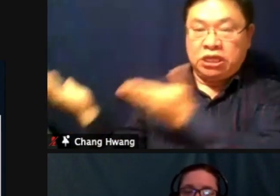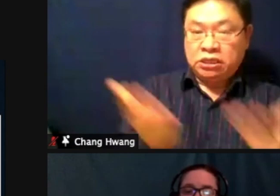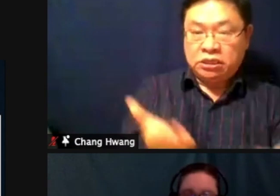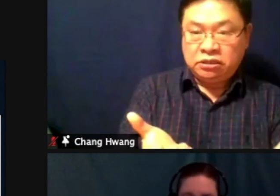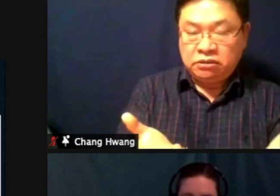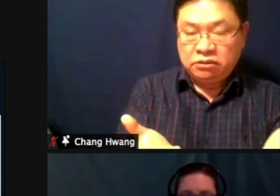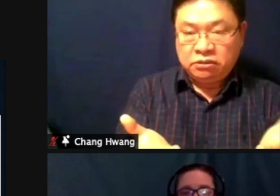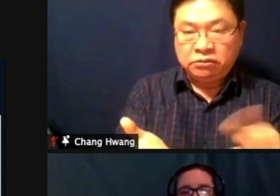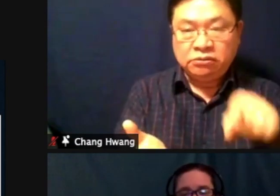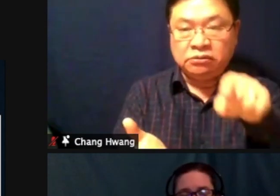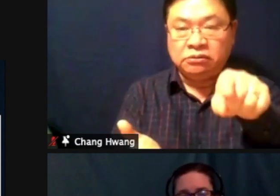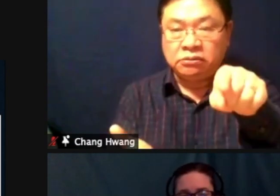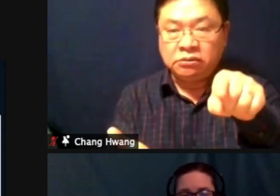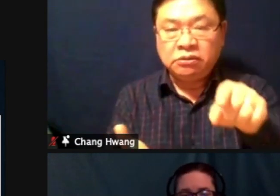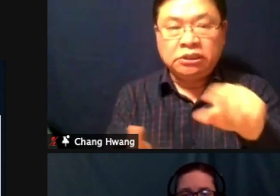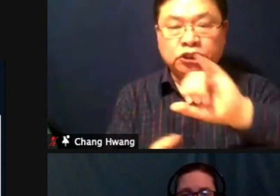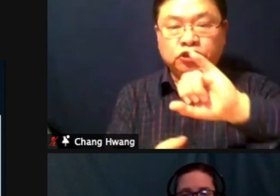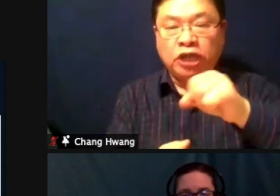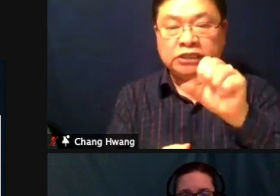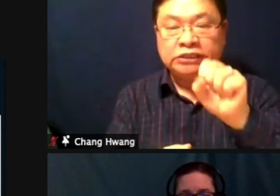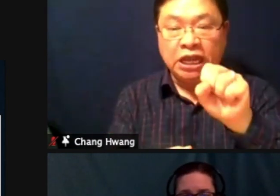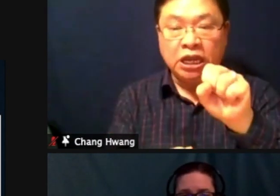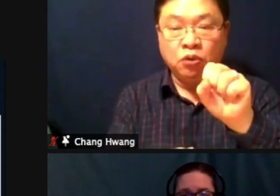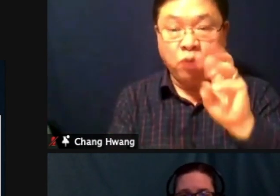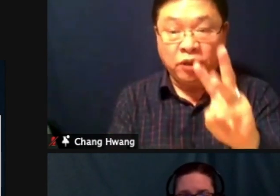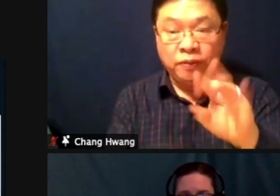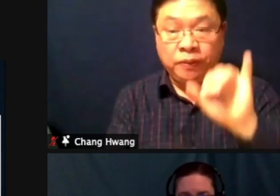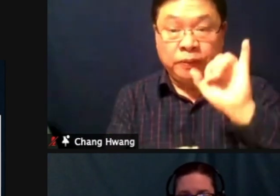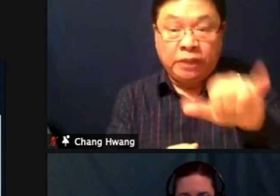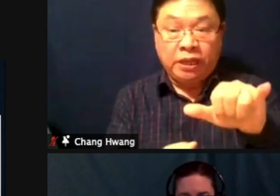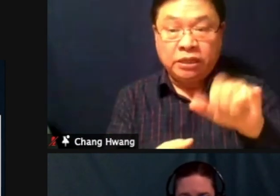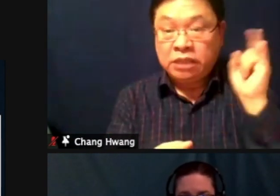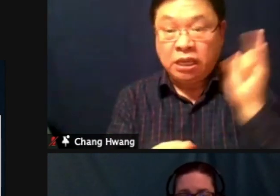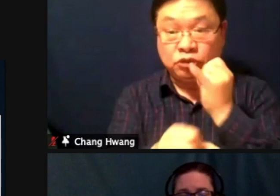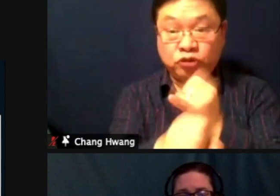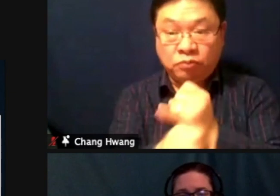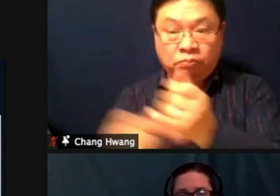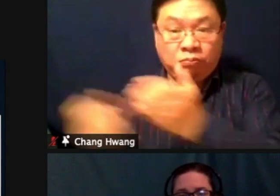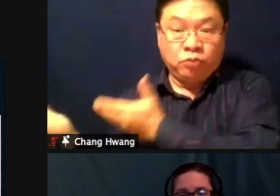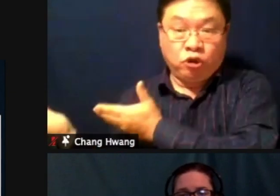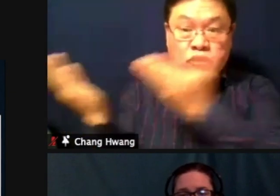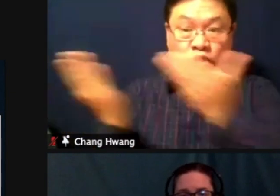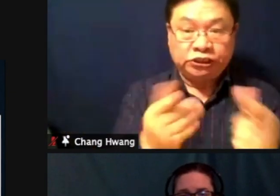So they had brought Japanese teachers into the school at JSW.